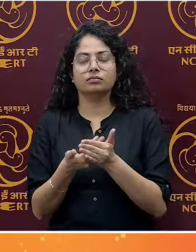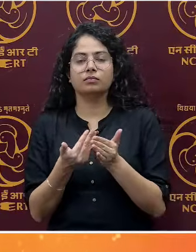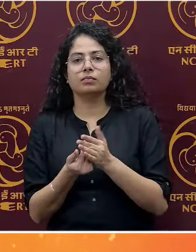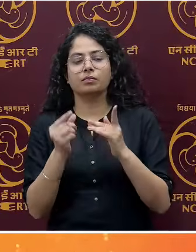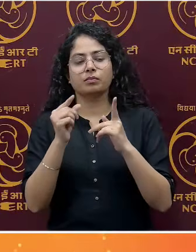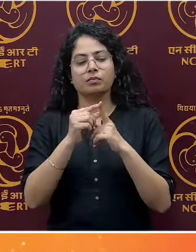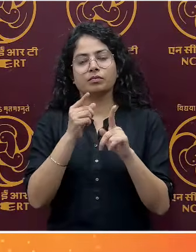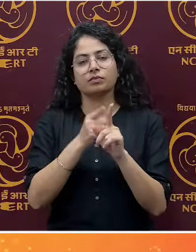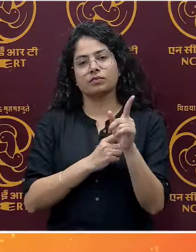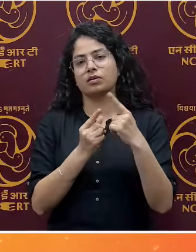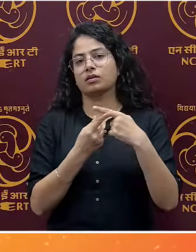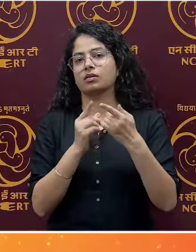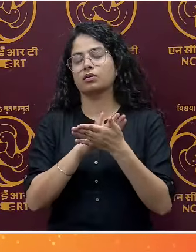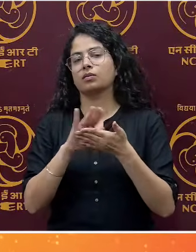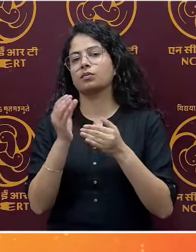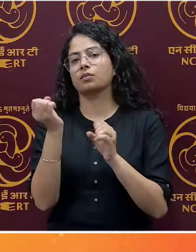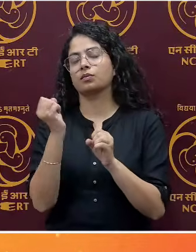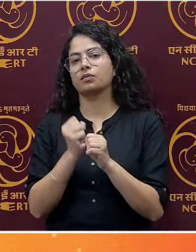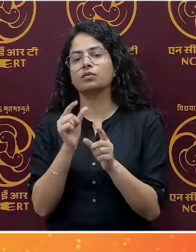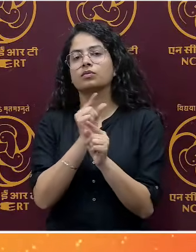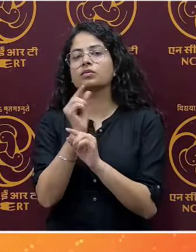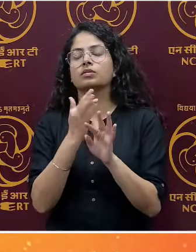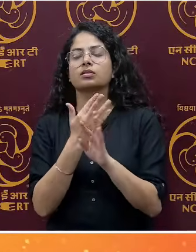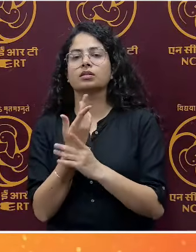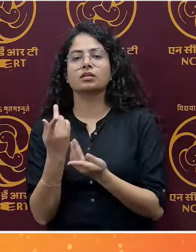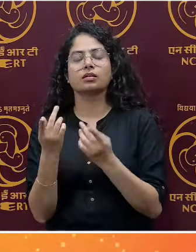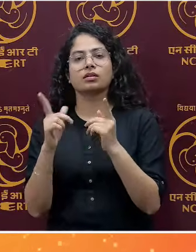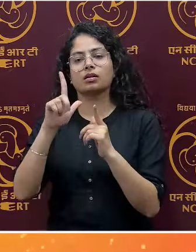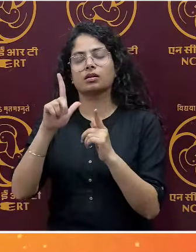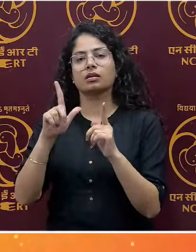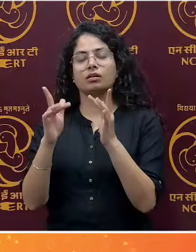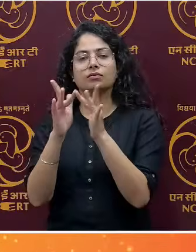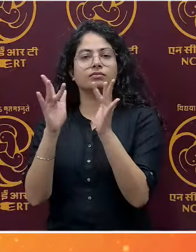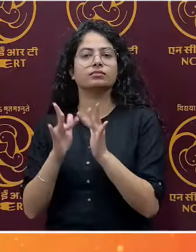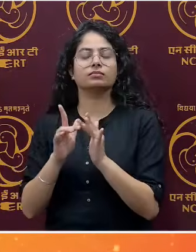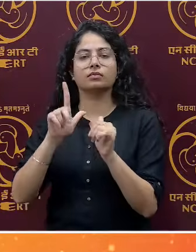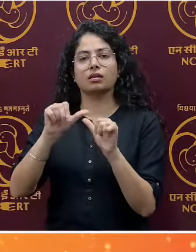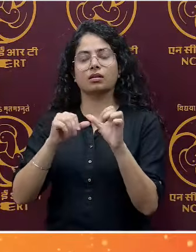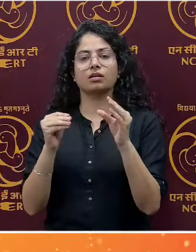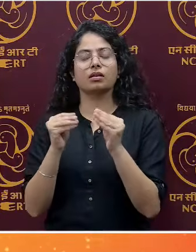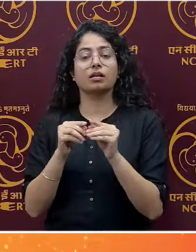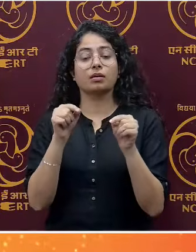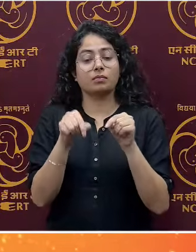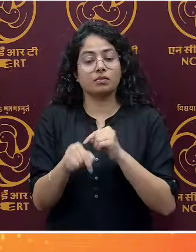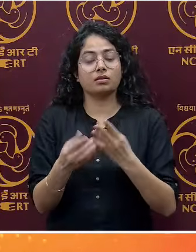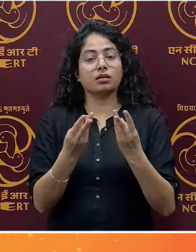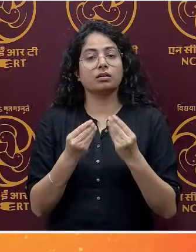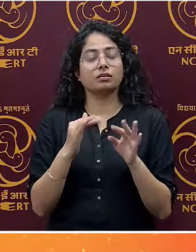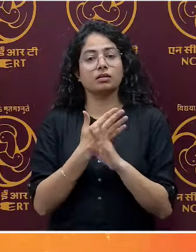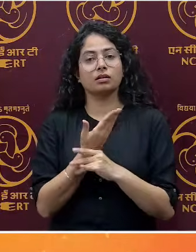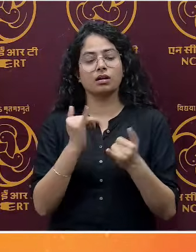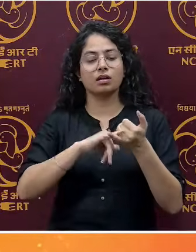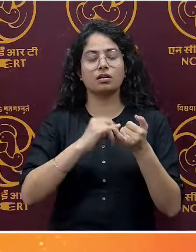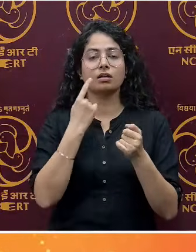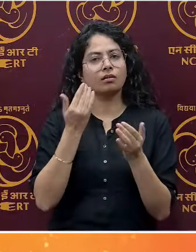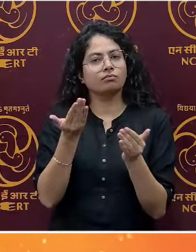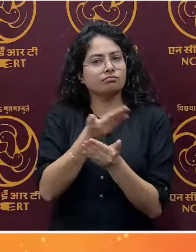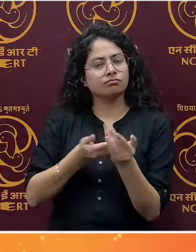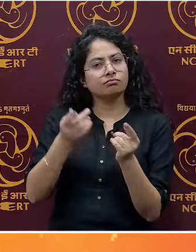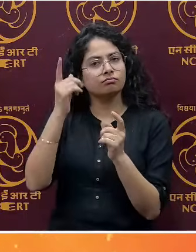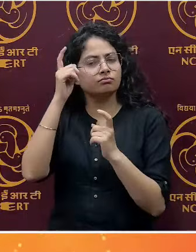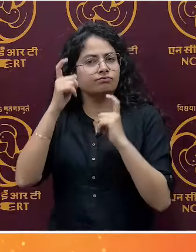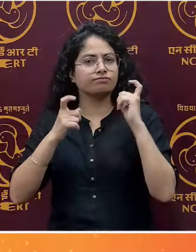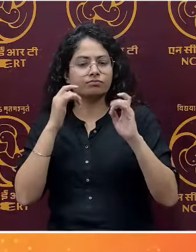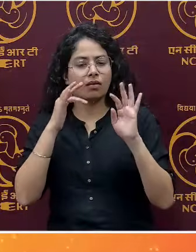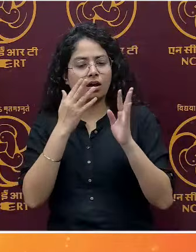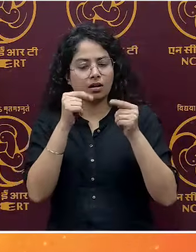Python program using virtual labs on Diksha to calculate simple interest. So many of you must be wondering that why